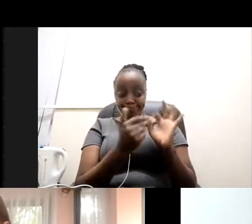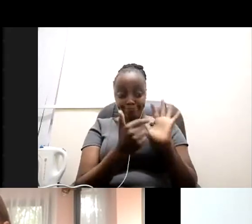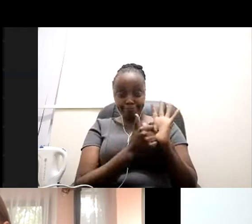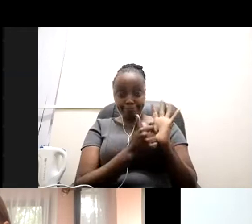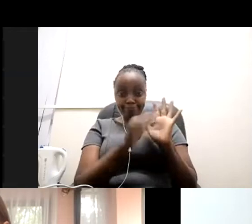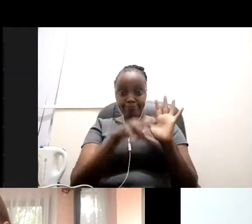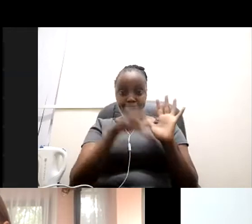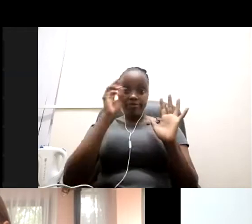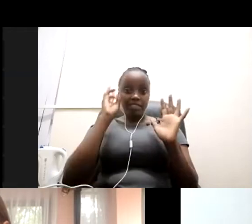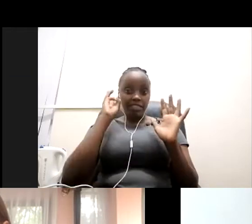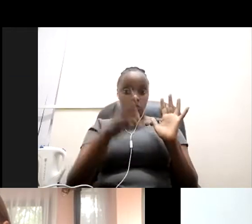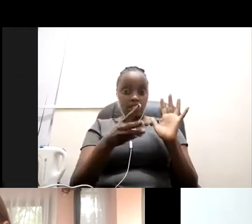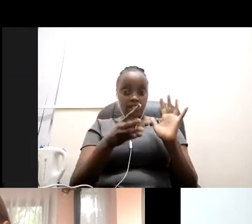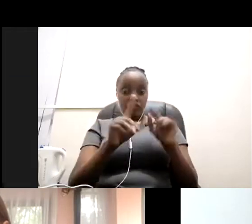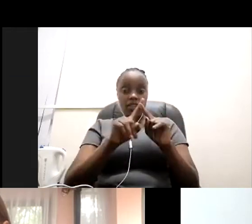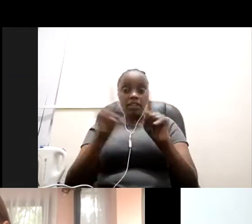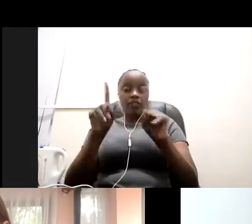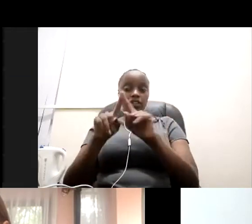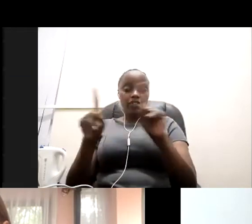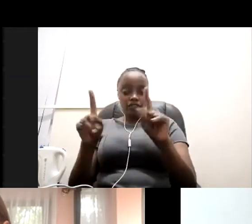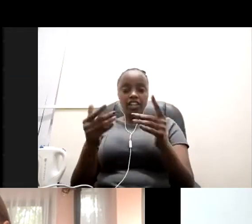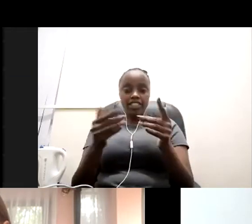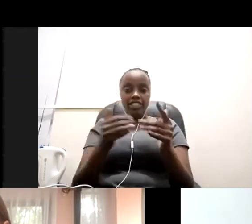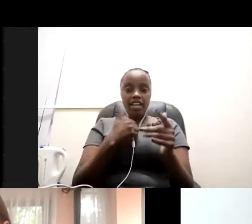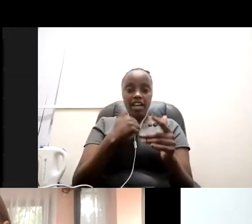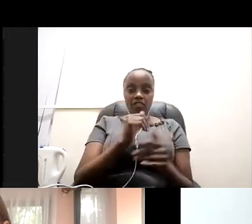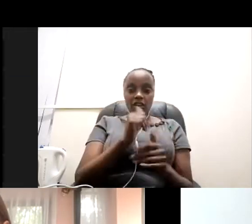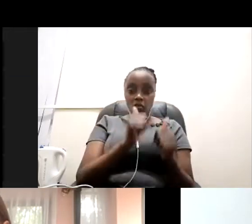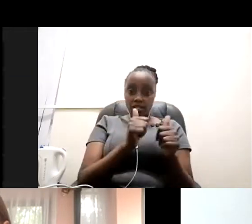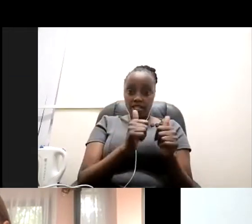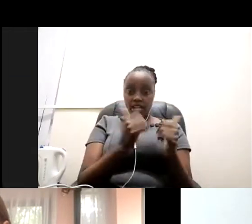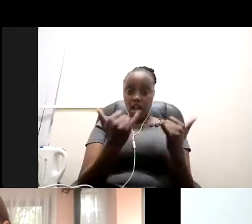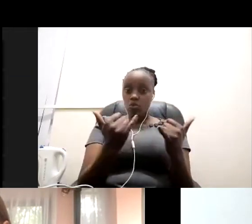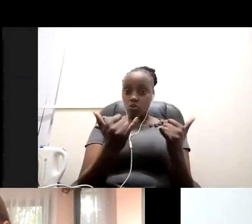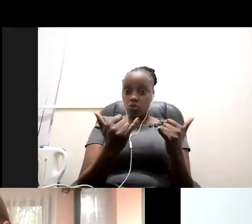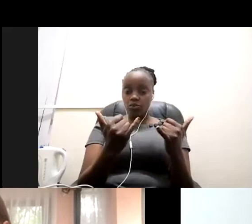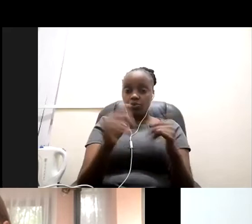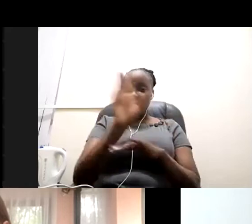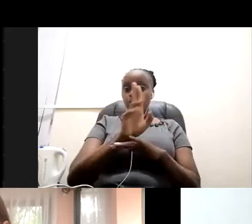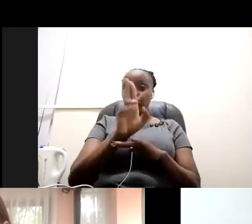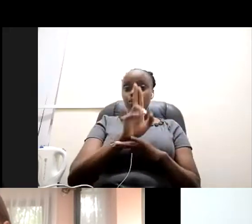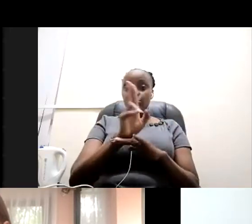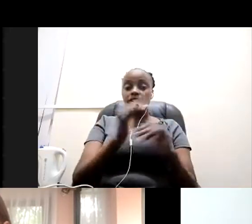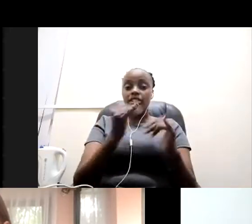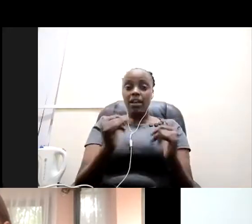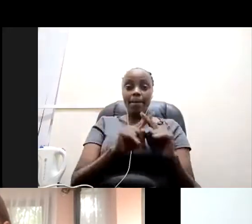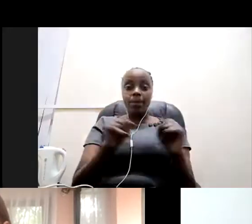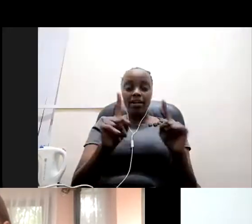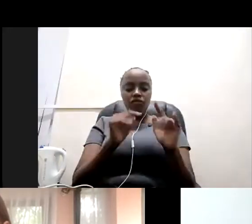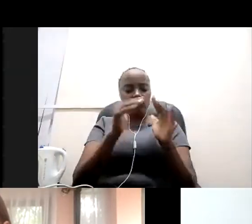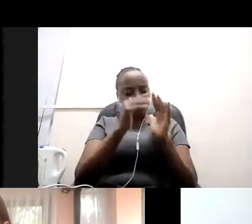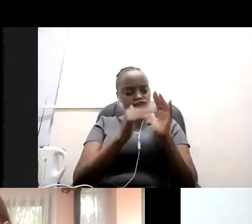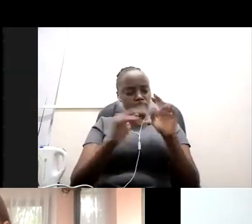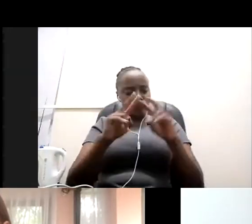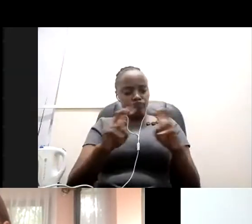find different channels. The first one is the one that we are using now, but if you keep scrolling down, you